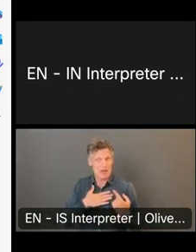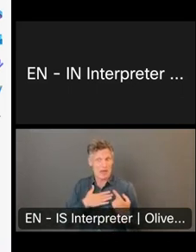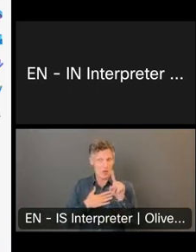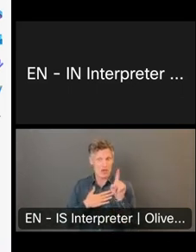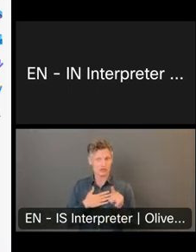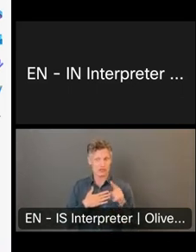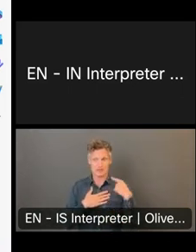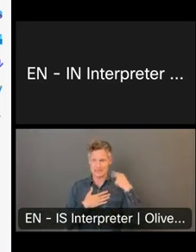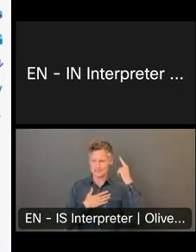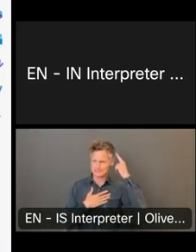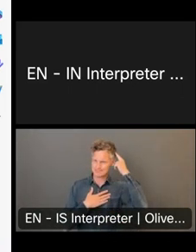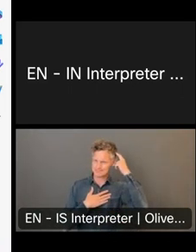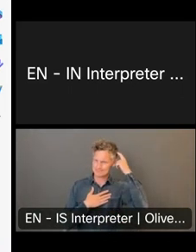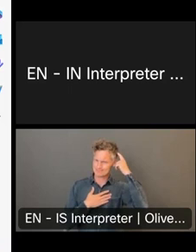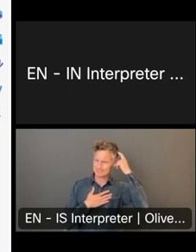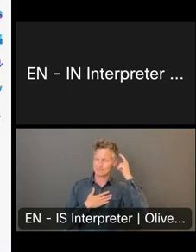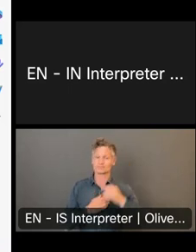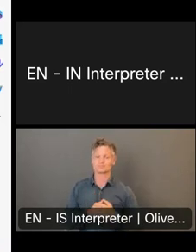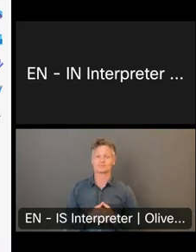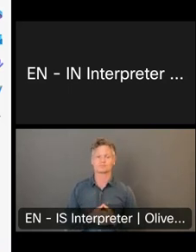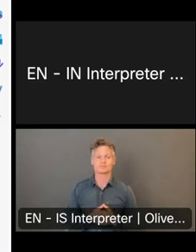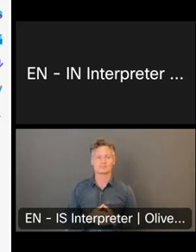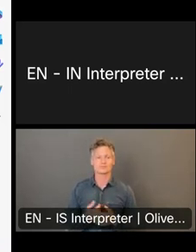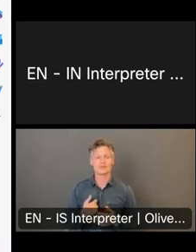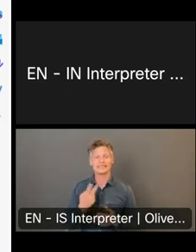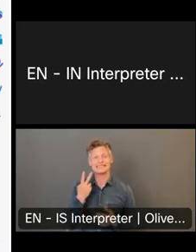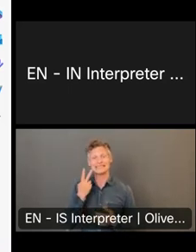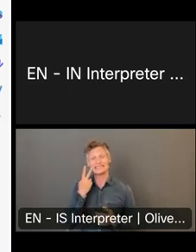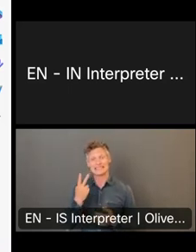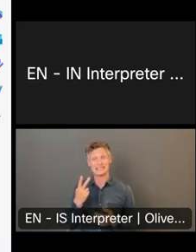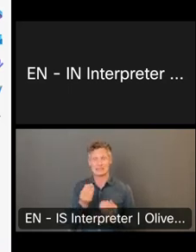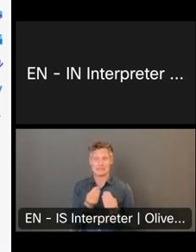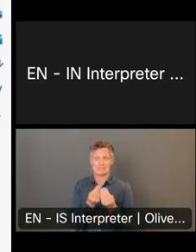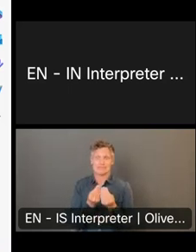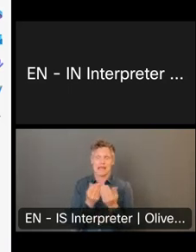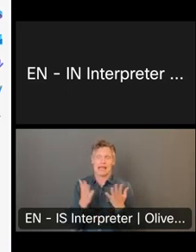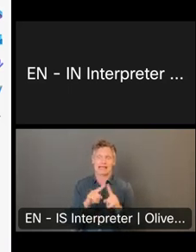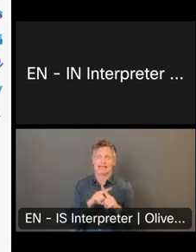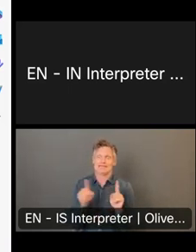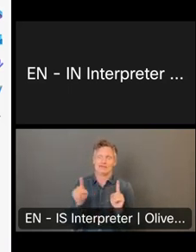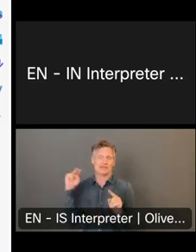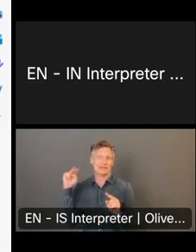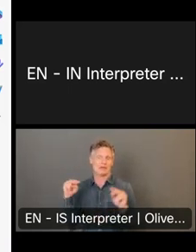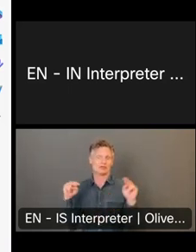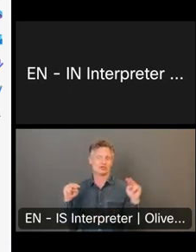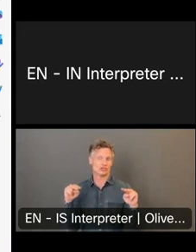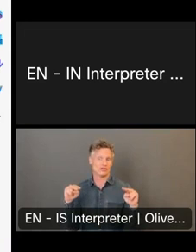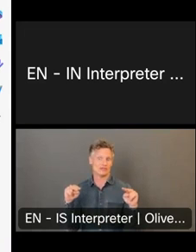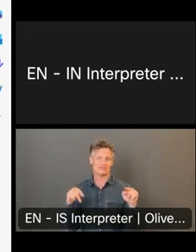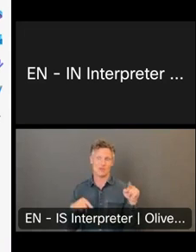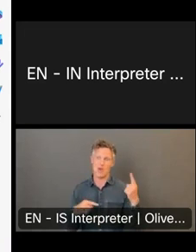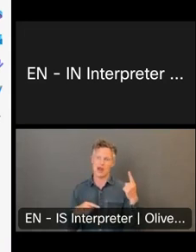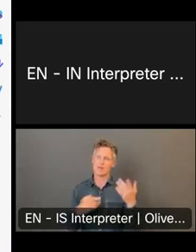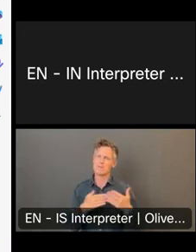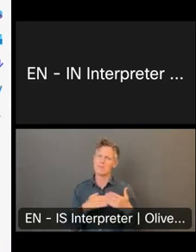at least two other dimensions, two other pressures, and I wonder what you think about them. One would be the more